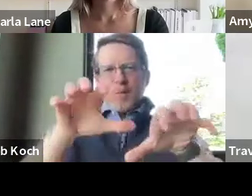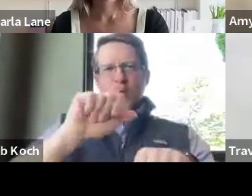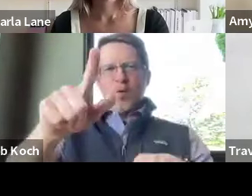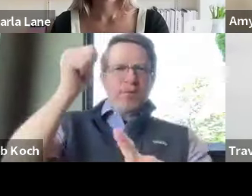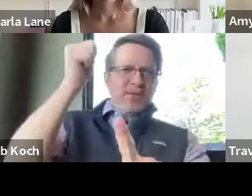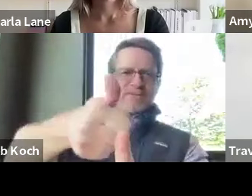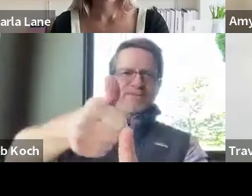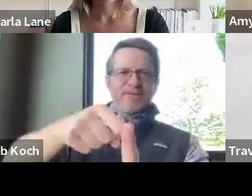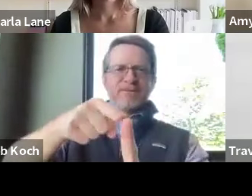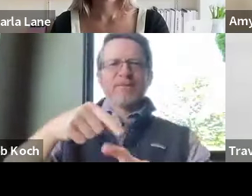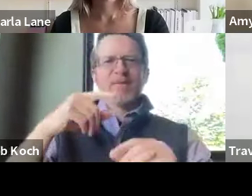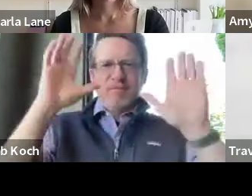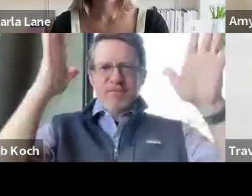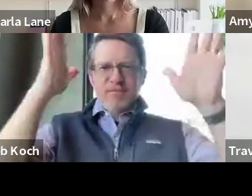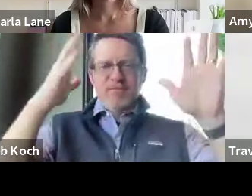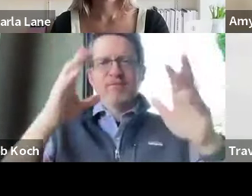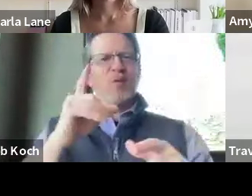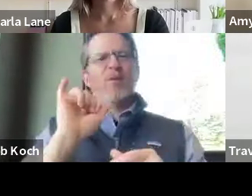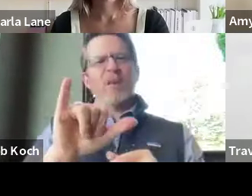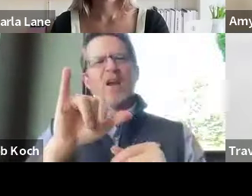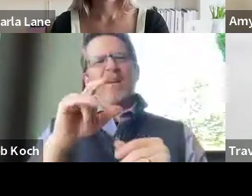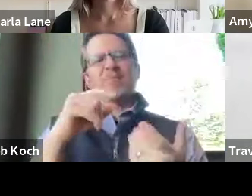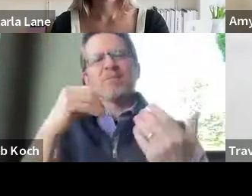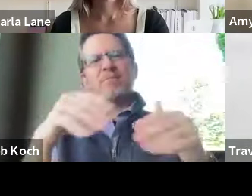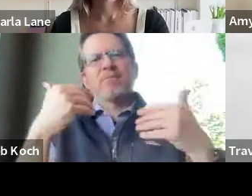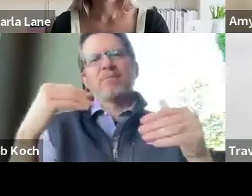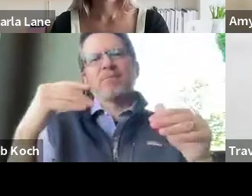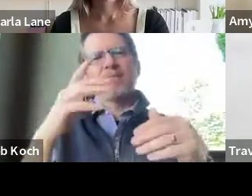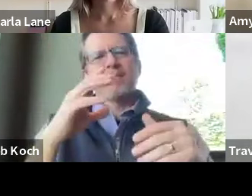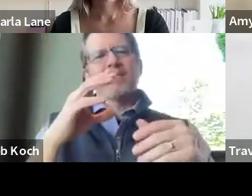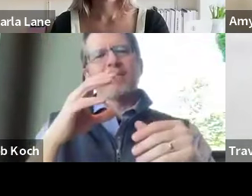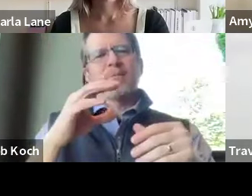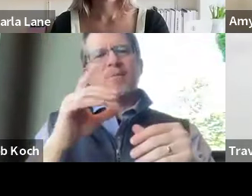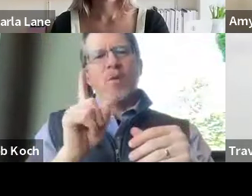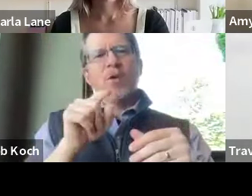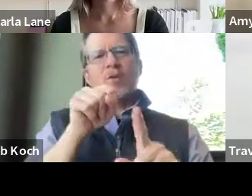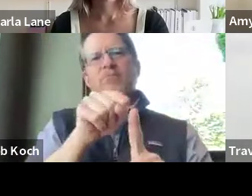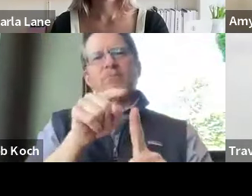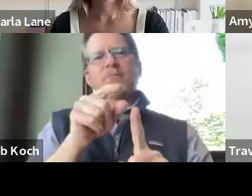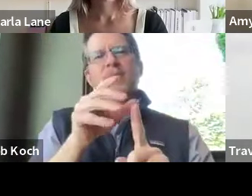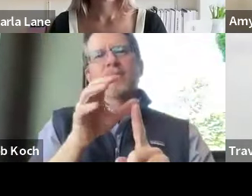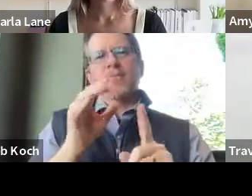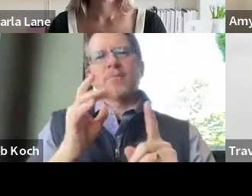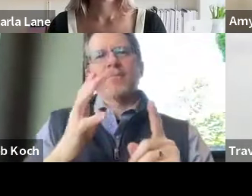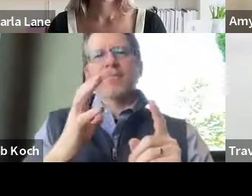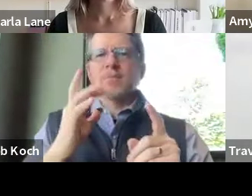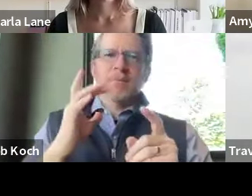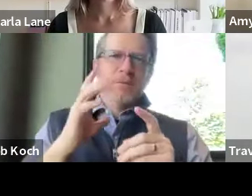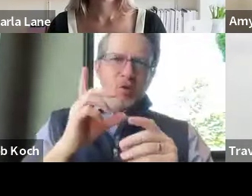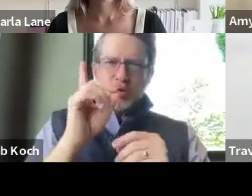what he needed in his own country. I didn't do anything. He did it all himself. So congratulations. That speaks to, you